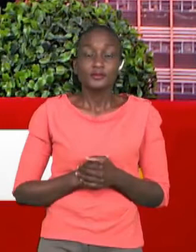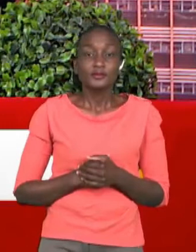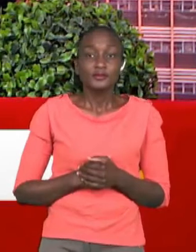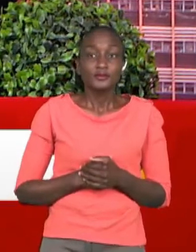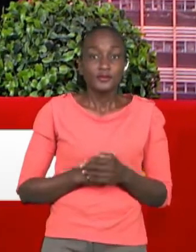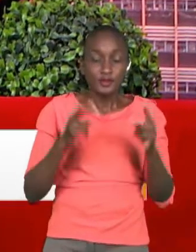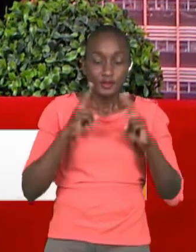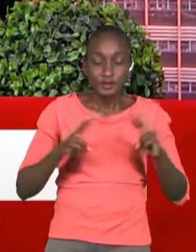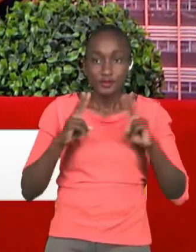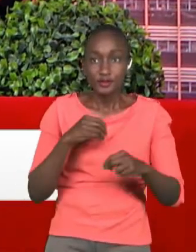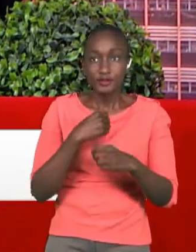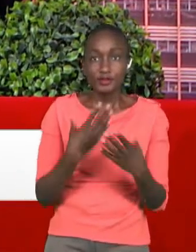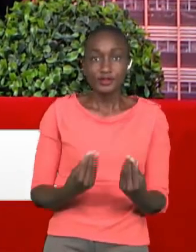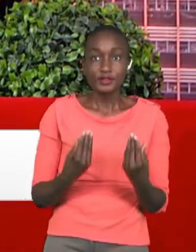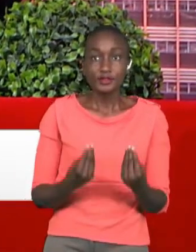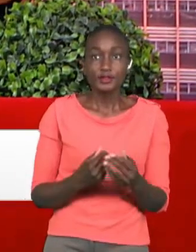very easy to do.